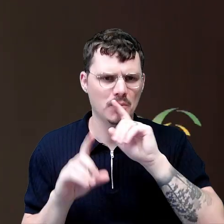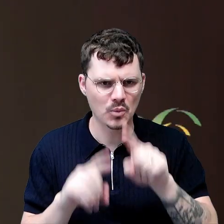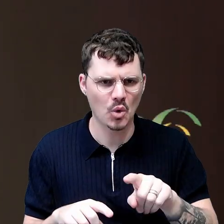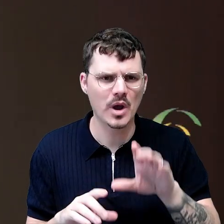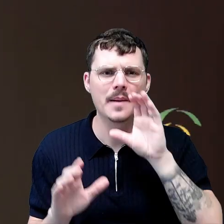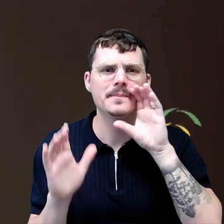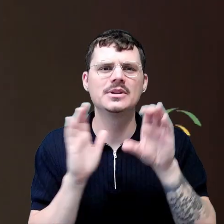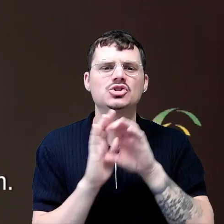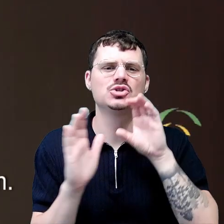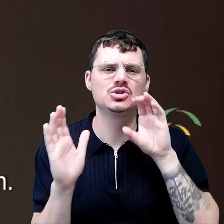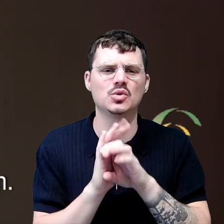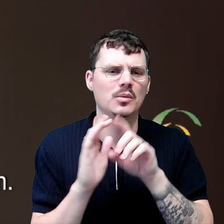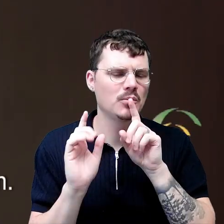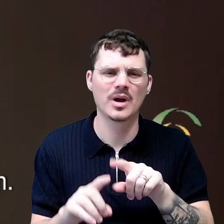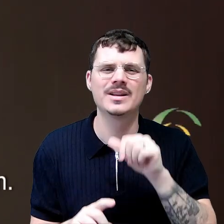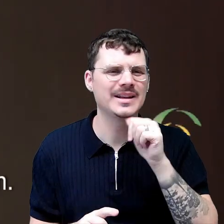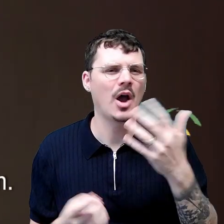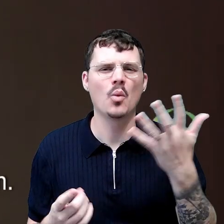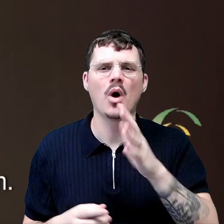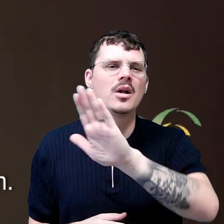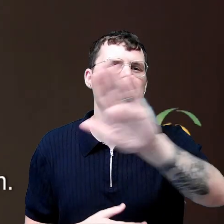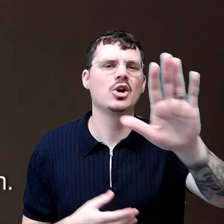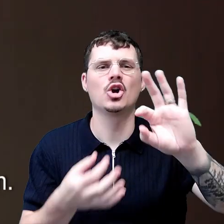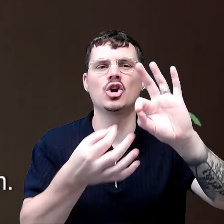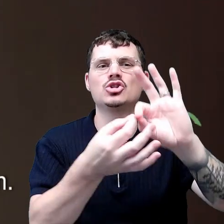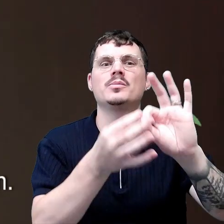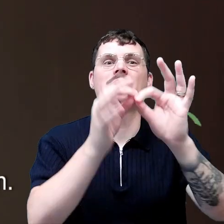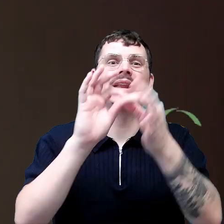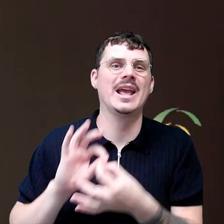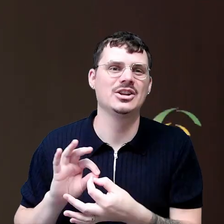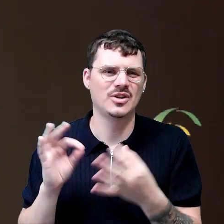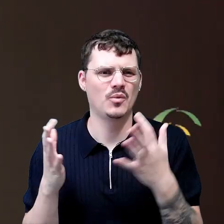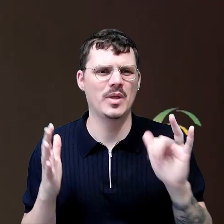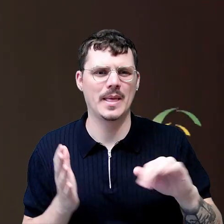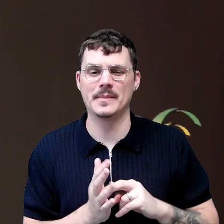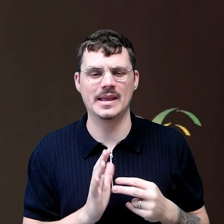imaging reports, not somebody else's interpretation of them.